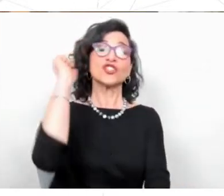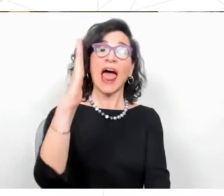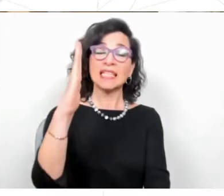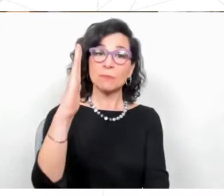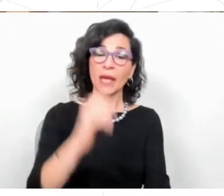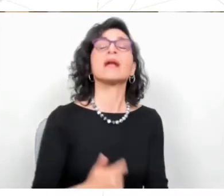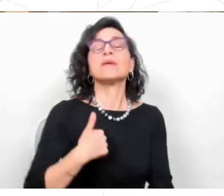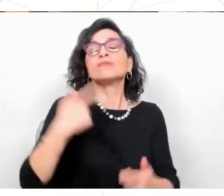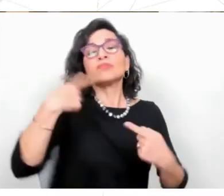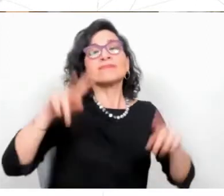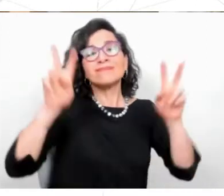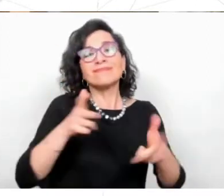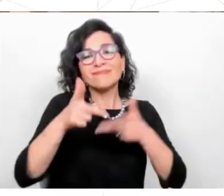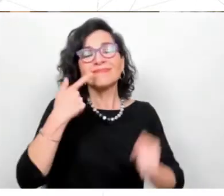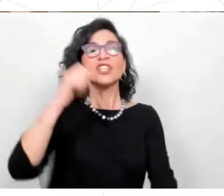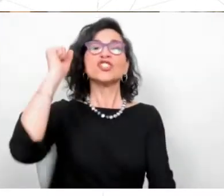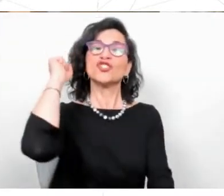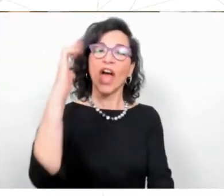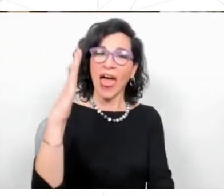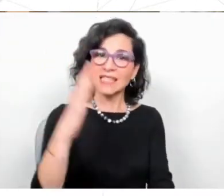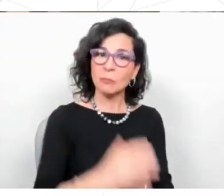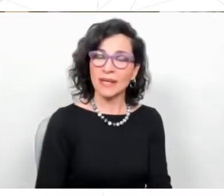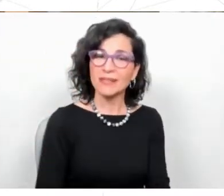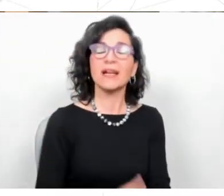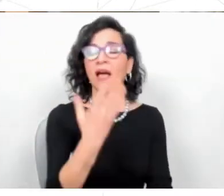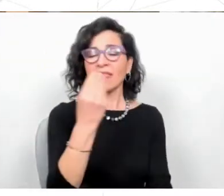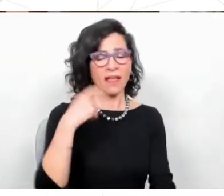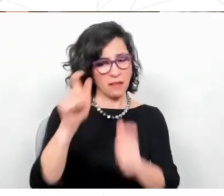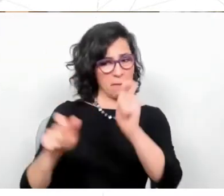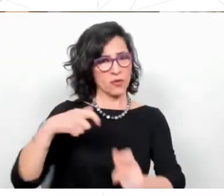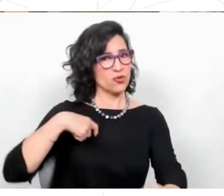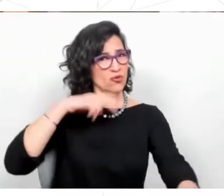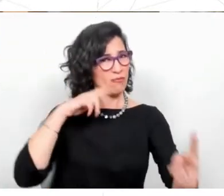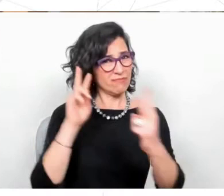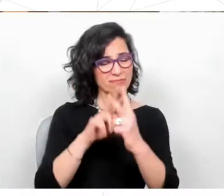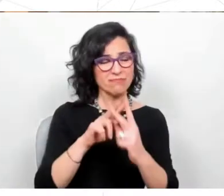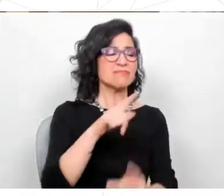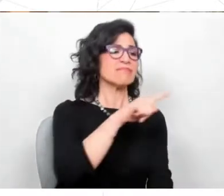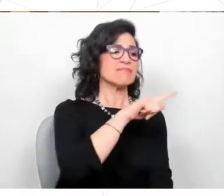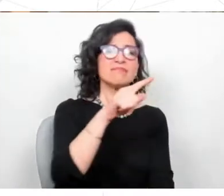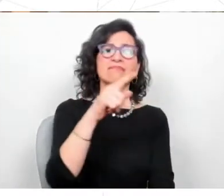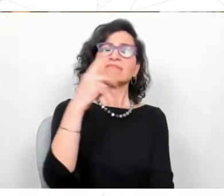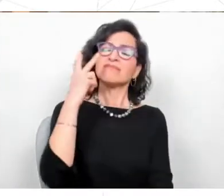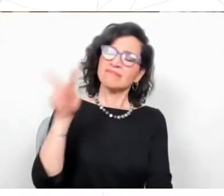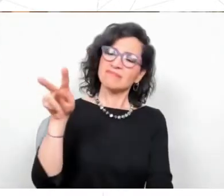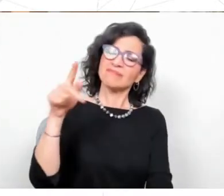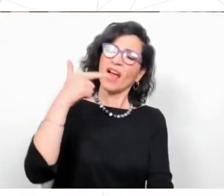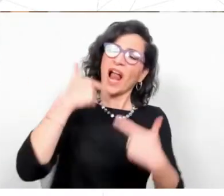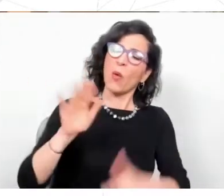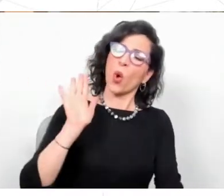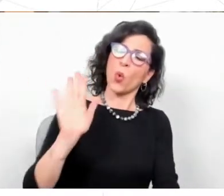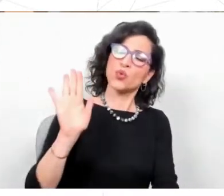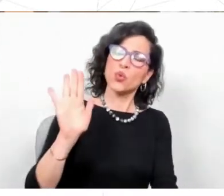talk about Shakespeare a bit. A lot of folks that I have met consider it to be very difficult language